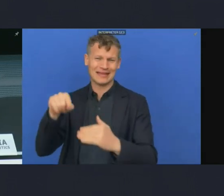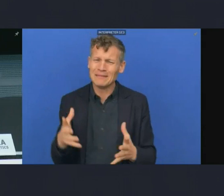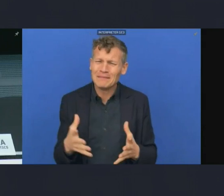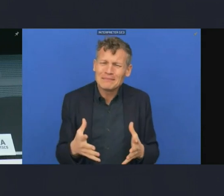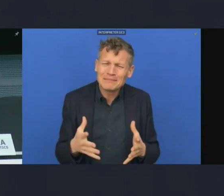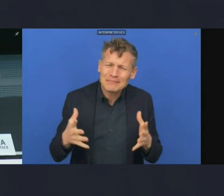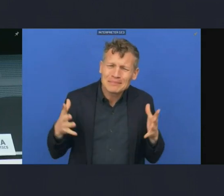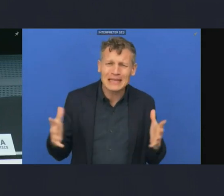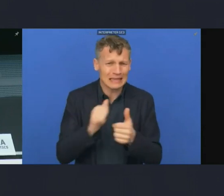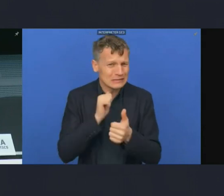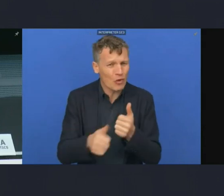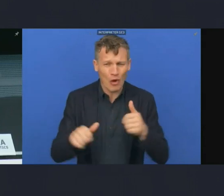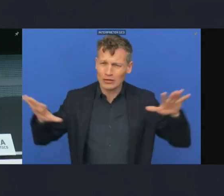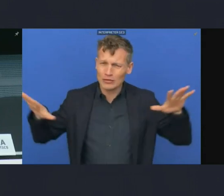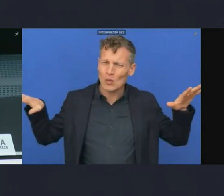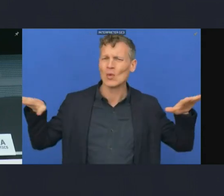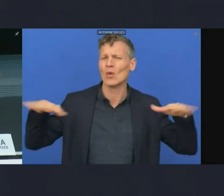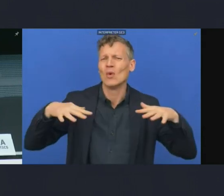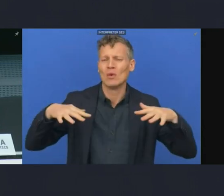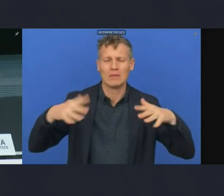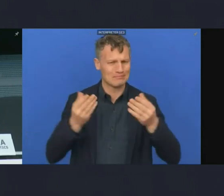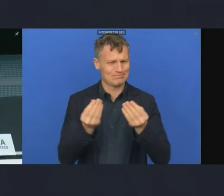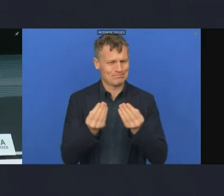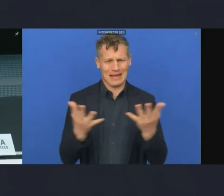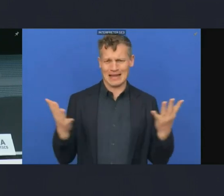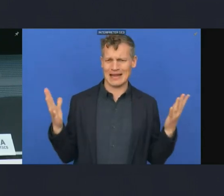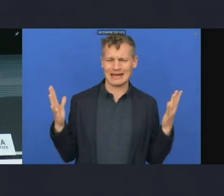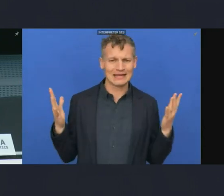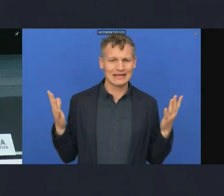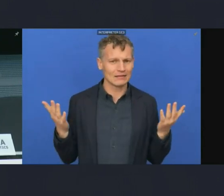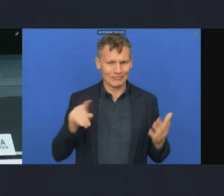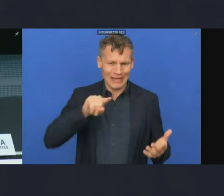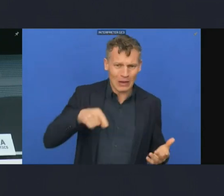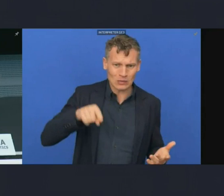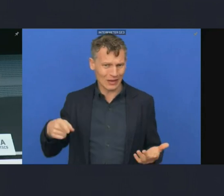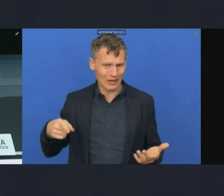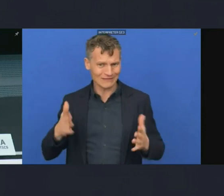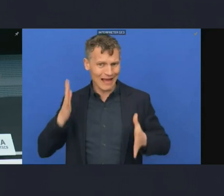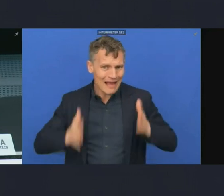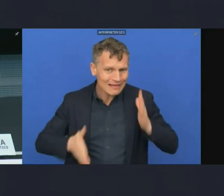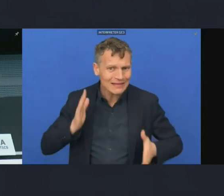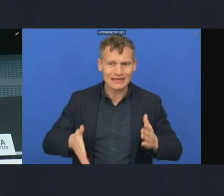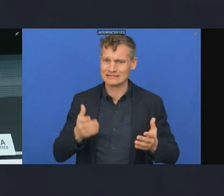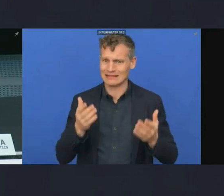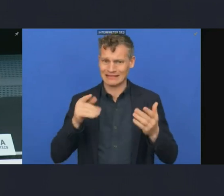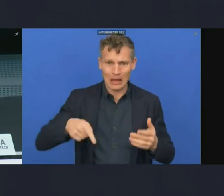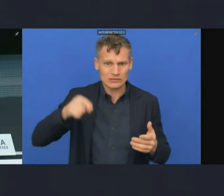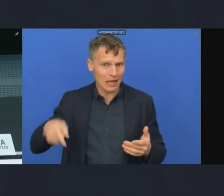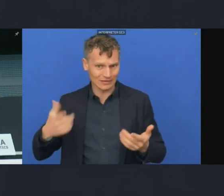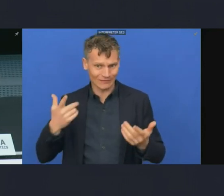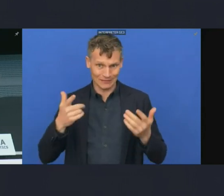event and popular event as well, for thousands of athletes, for thousands of spectators, viewers, and also